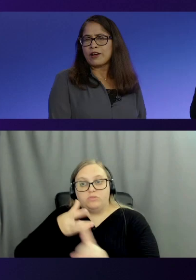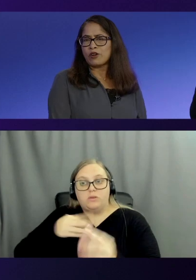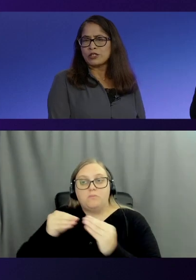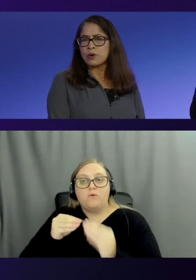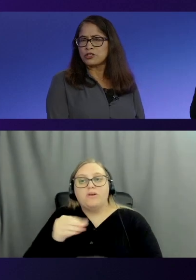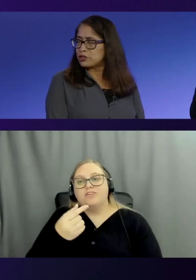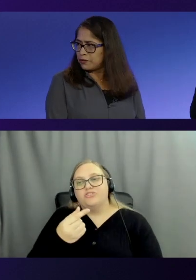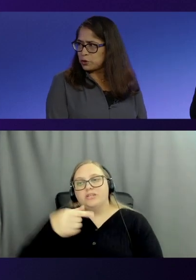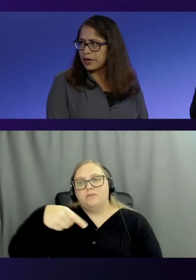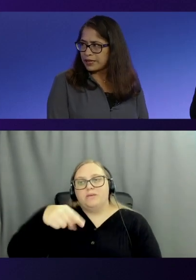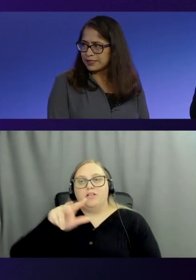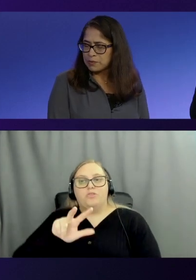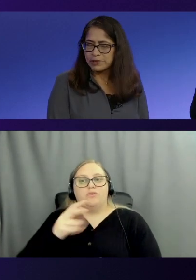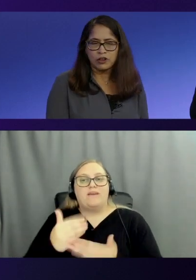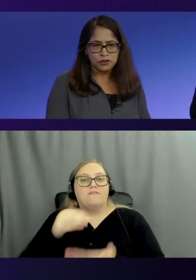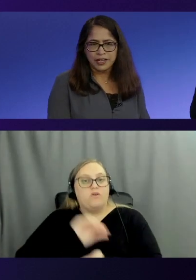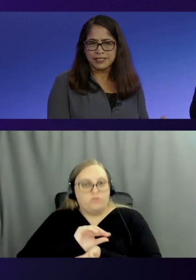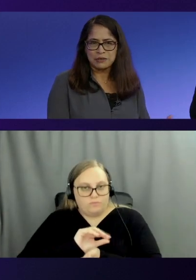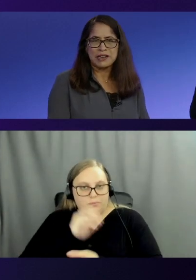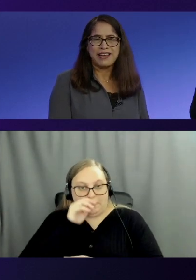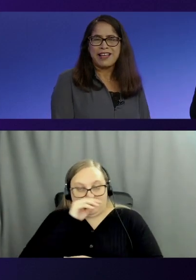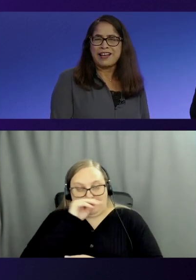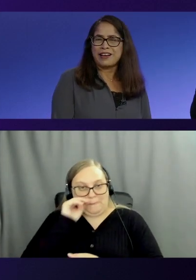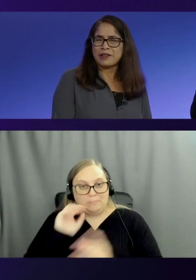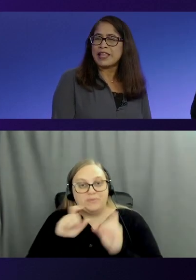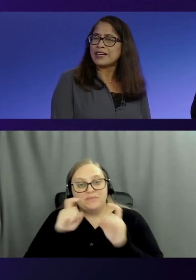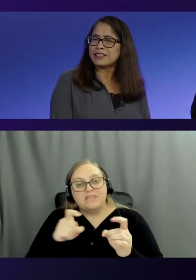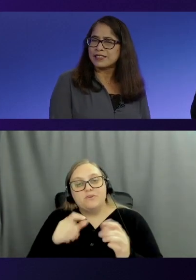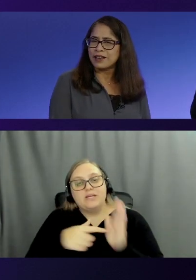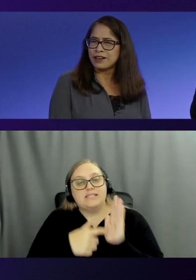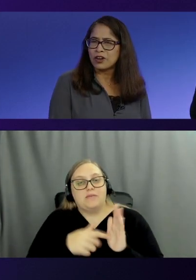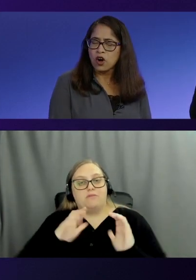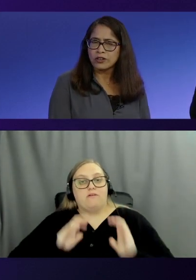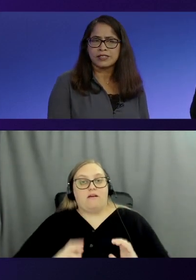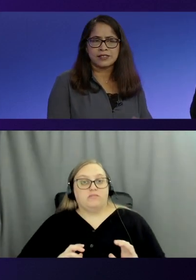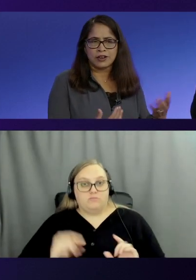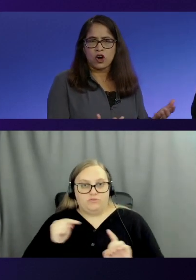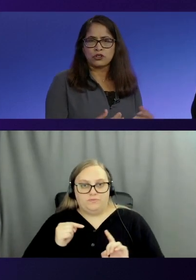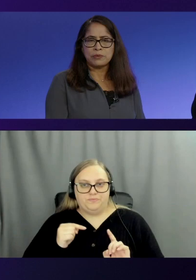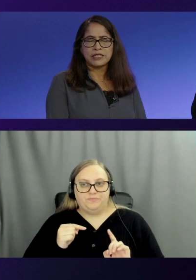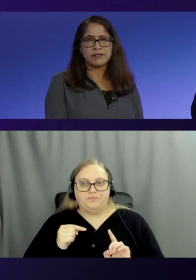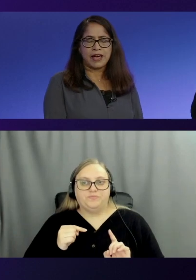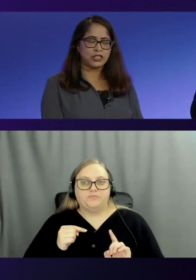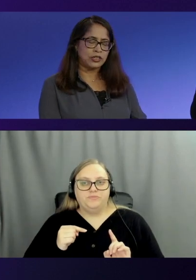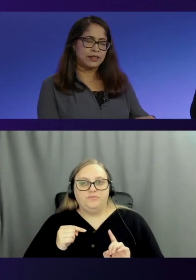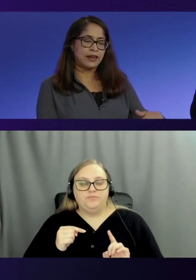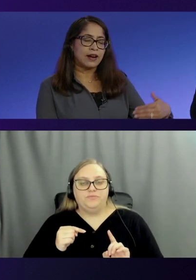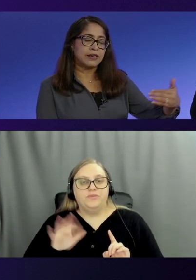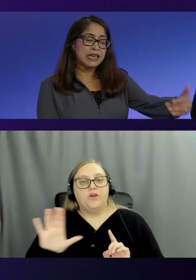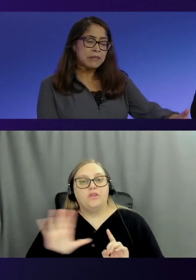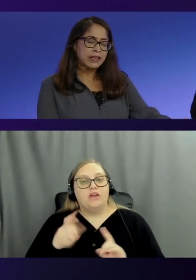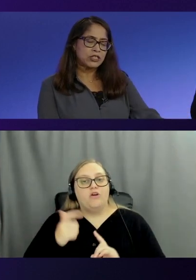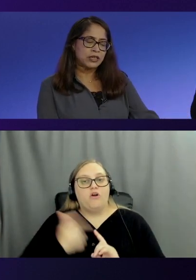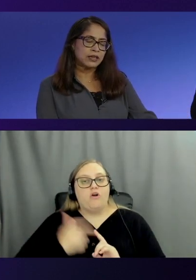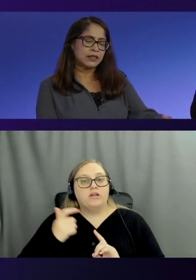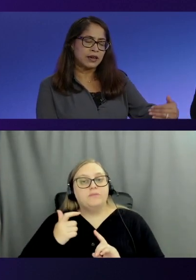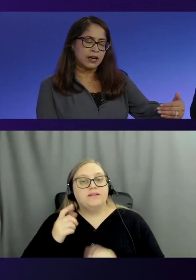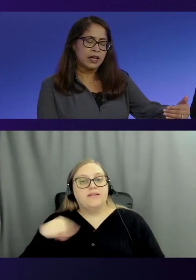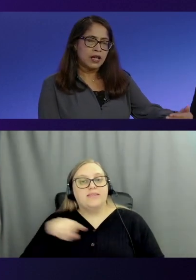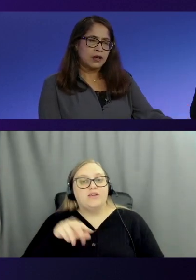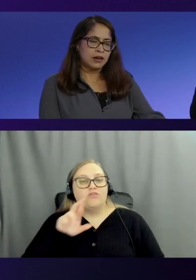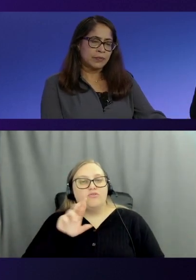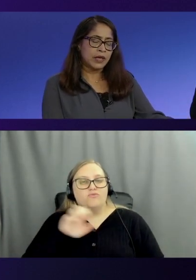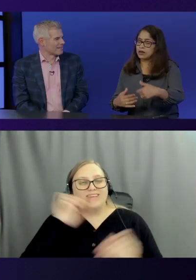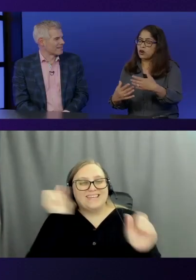But I also want to give you an example of a customer that's Cox Automotive. Actually, they are reimagining